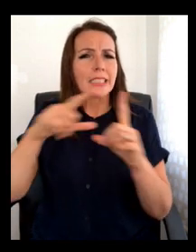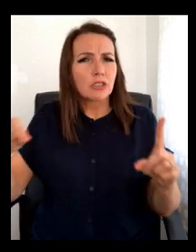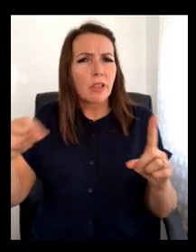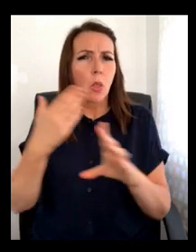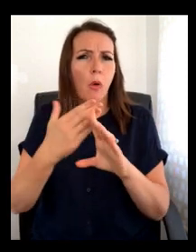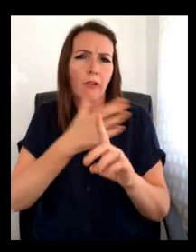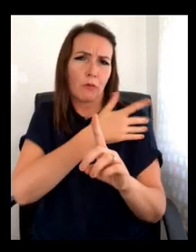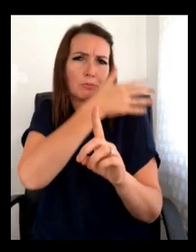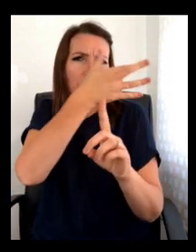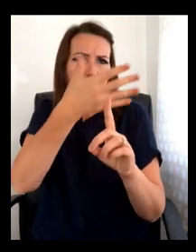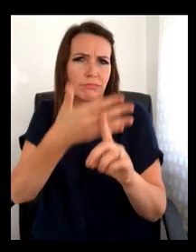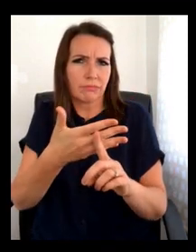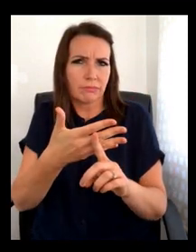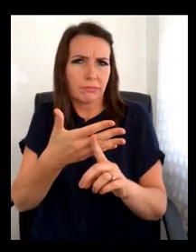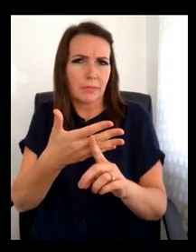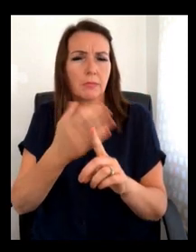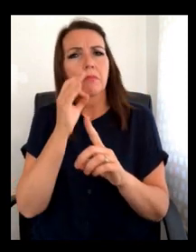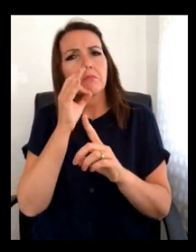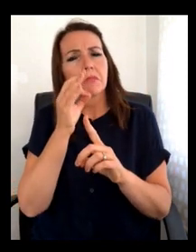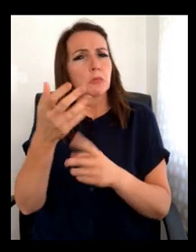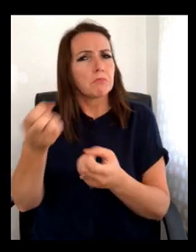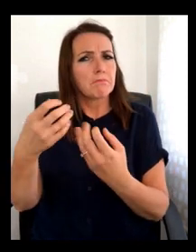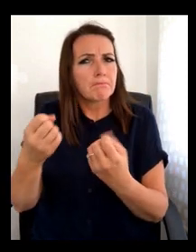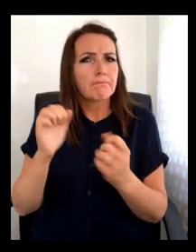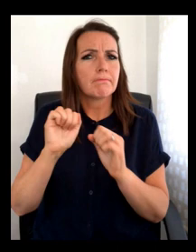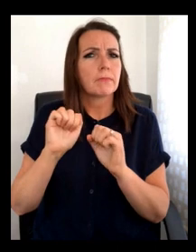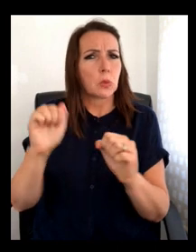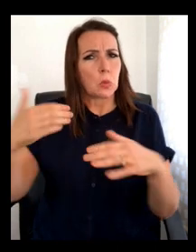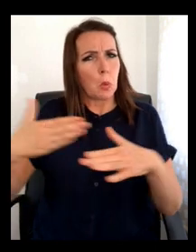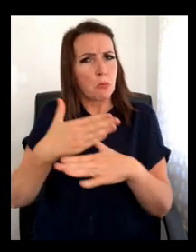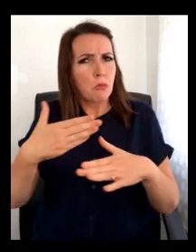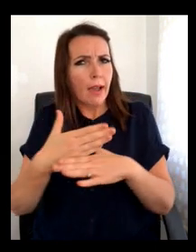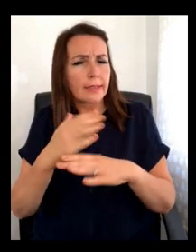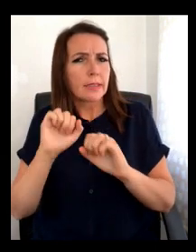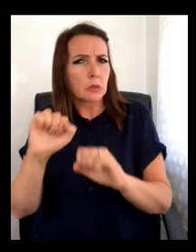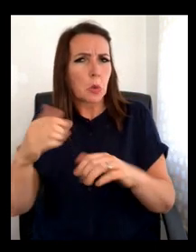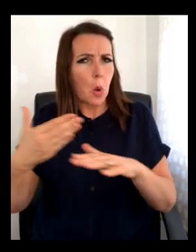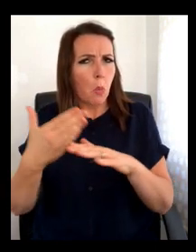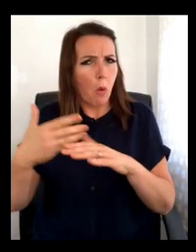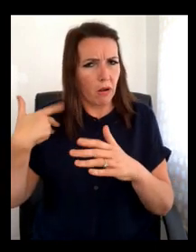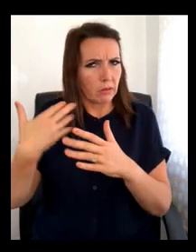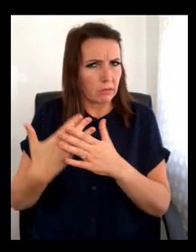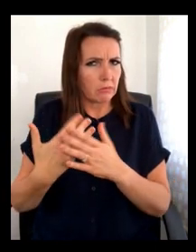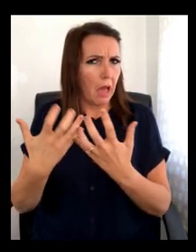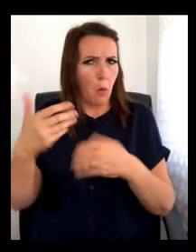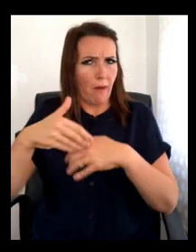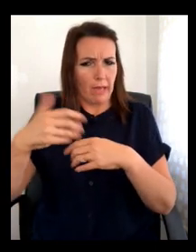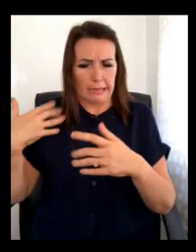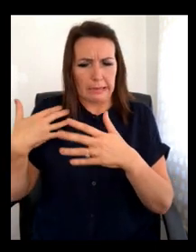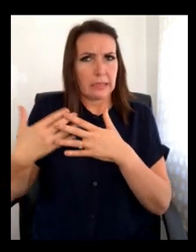already, can you tell me a little bit about how your practice and what you've been doing has been affected over the last few